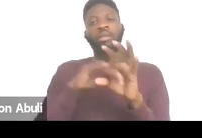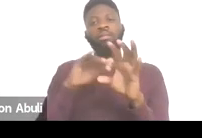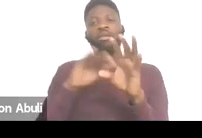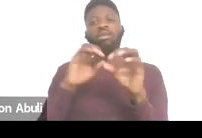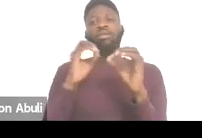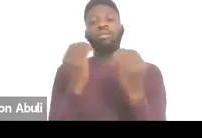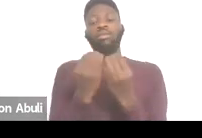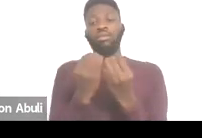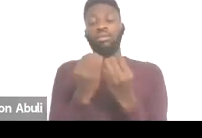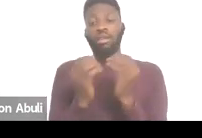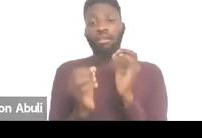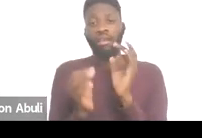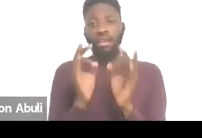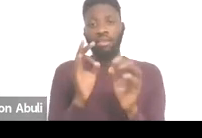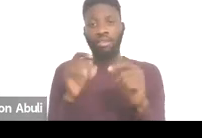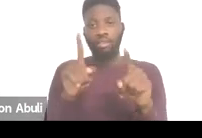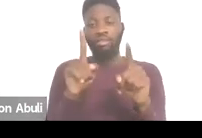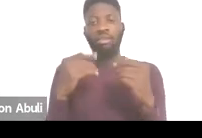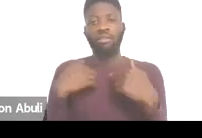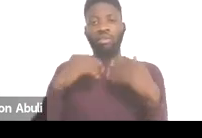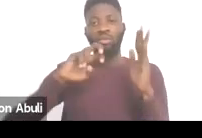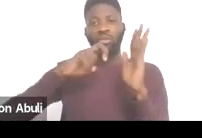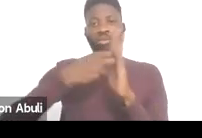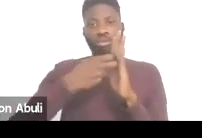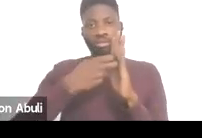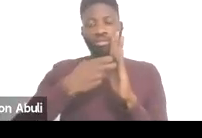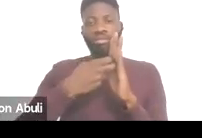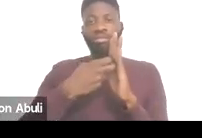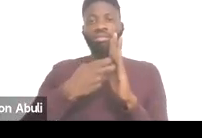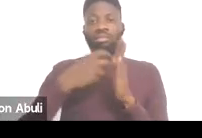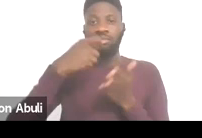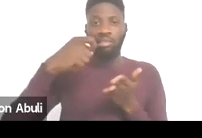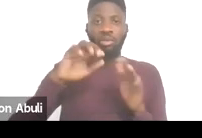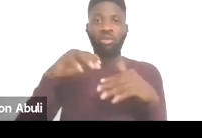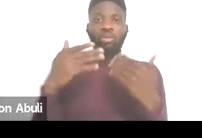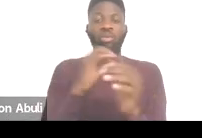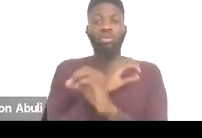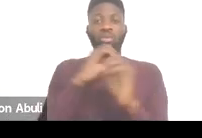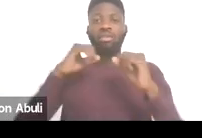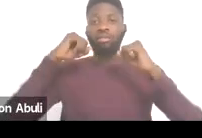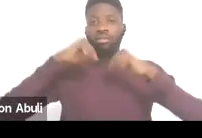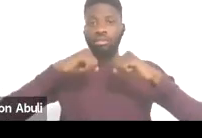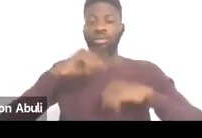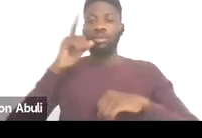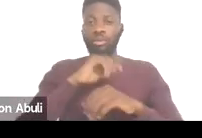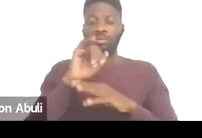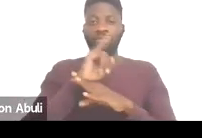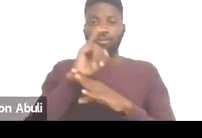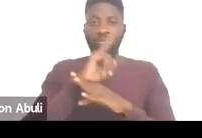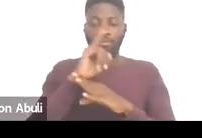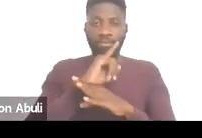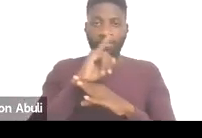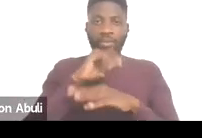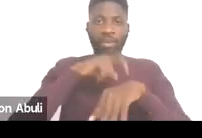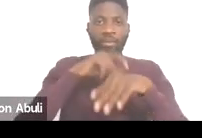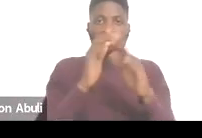have a contract, whether it's written or not, whether you've agreed that you're going to be an intern for this period of